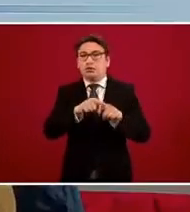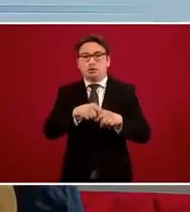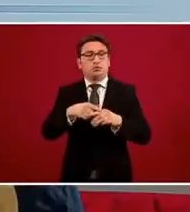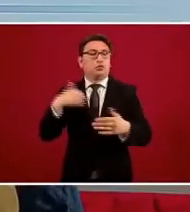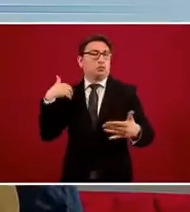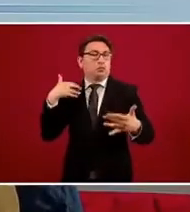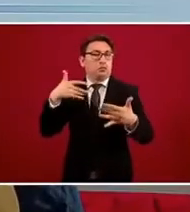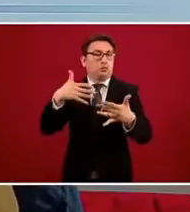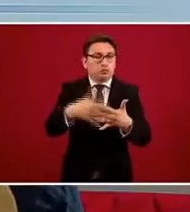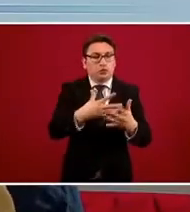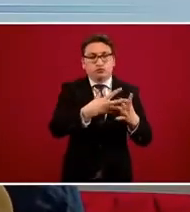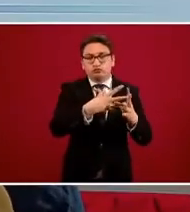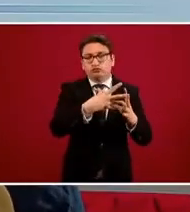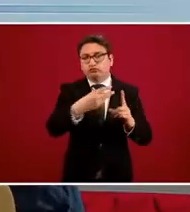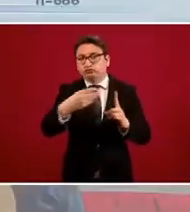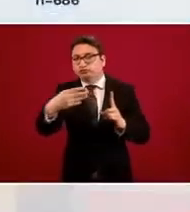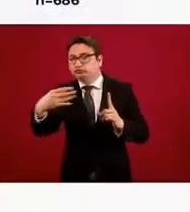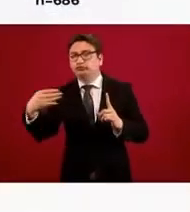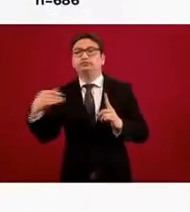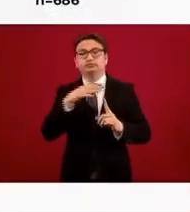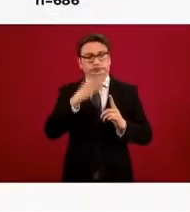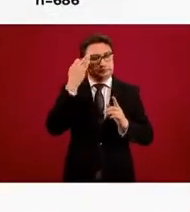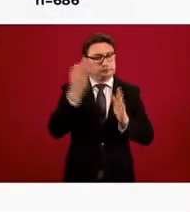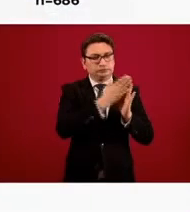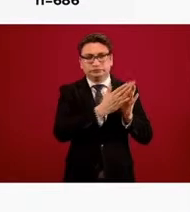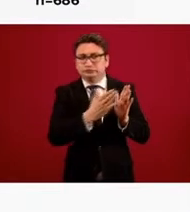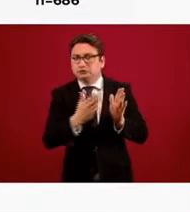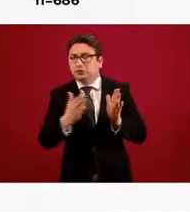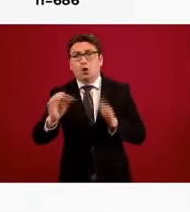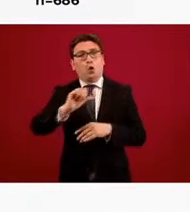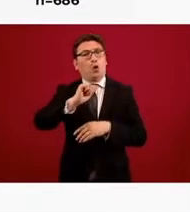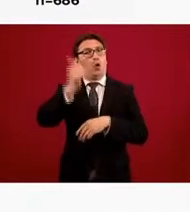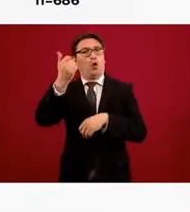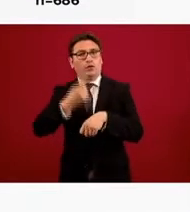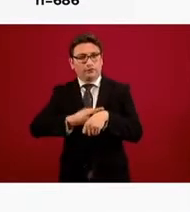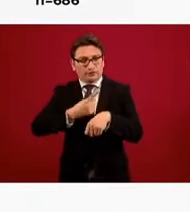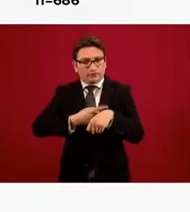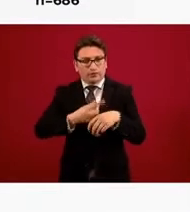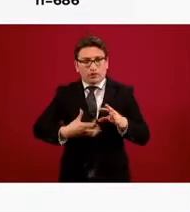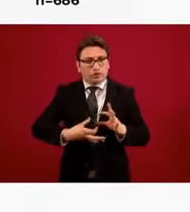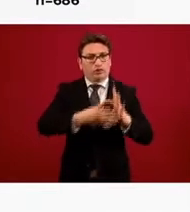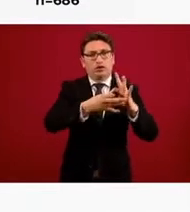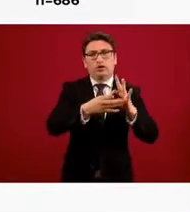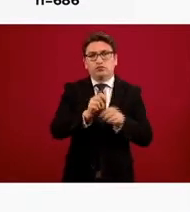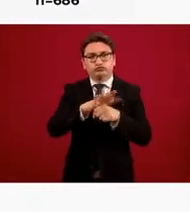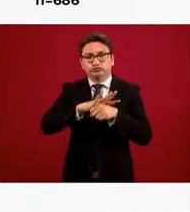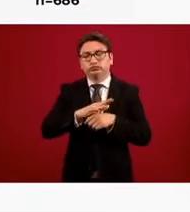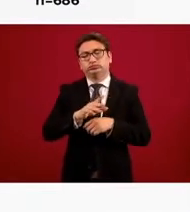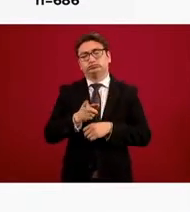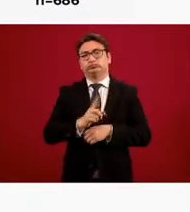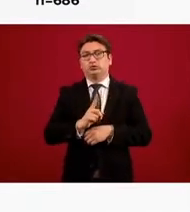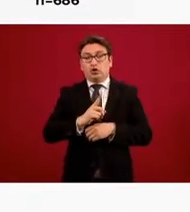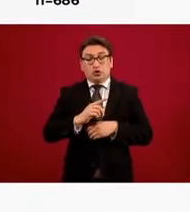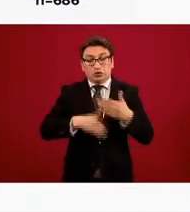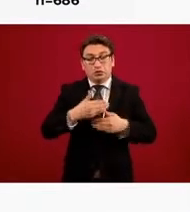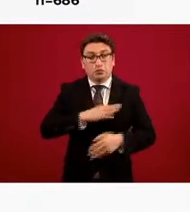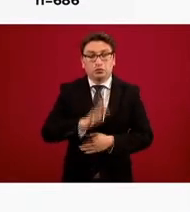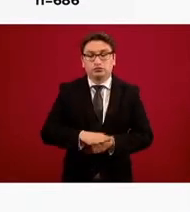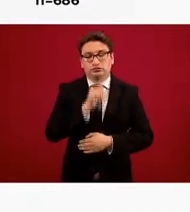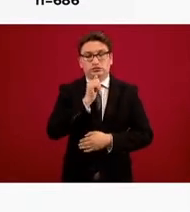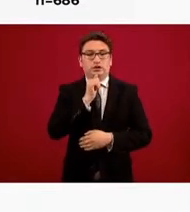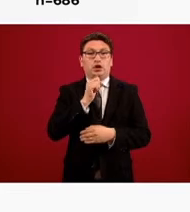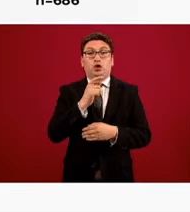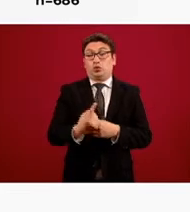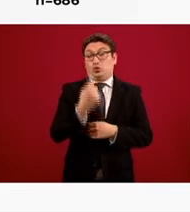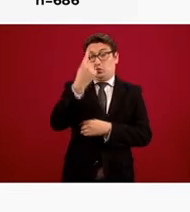can see, the percentages are the same, they are identical basically. We haven't identified any